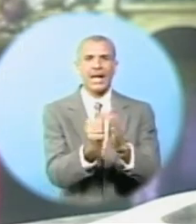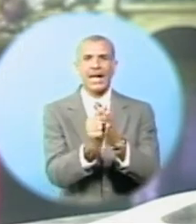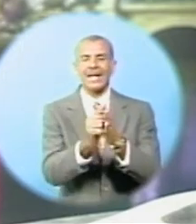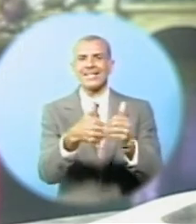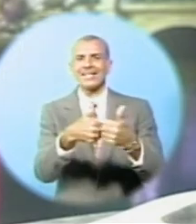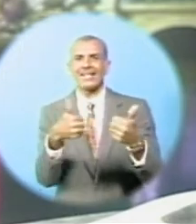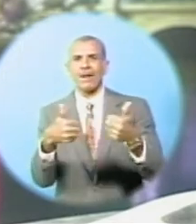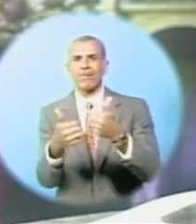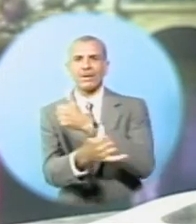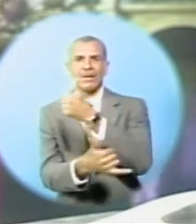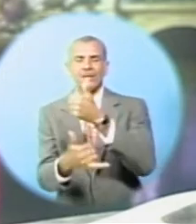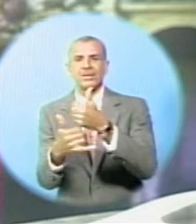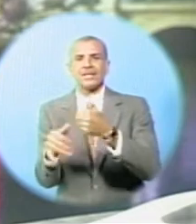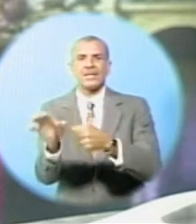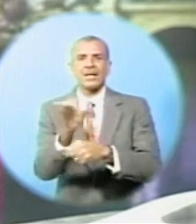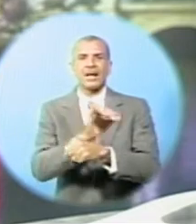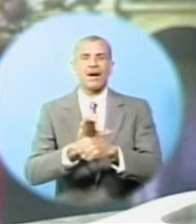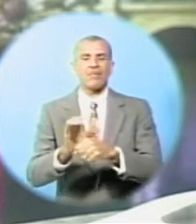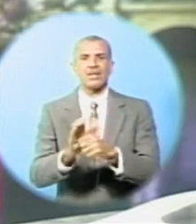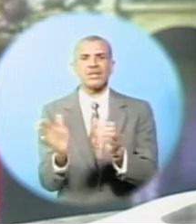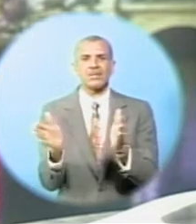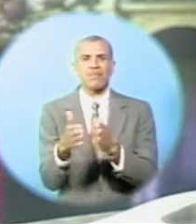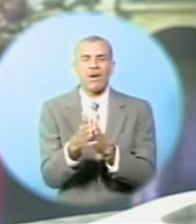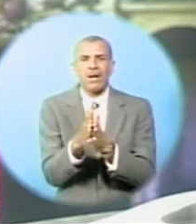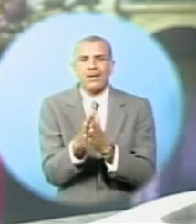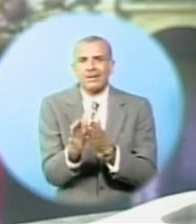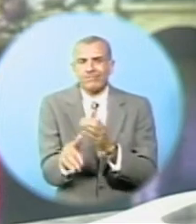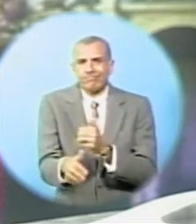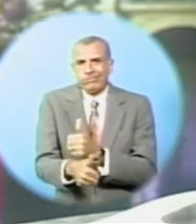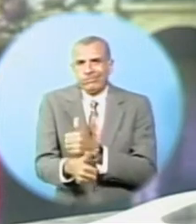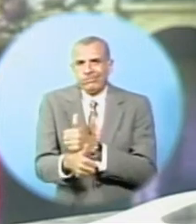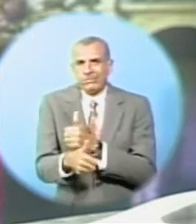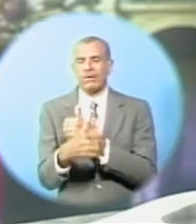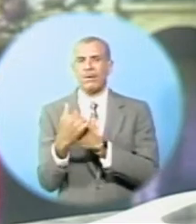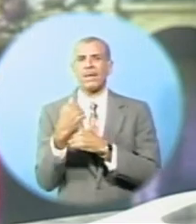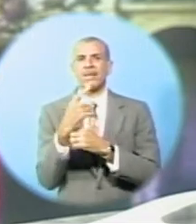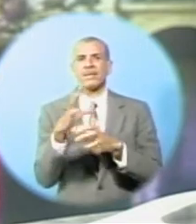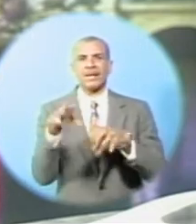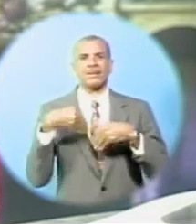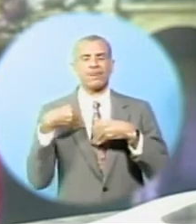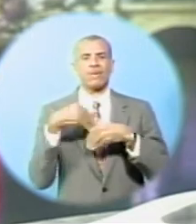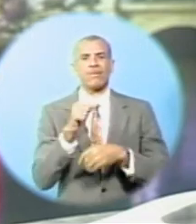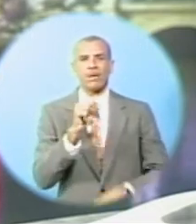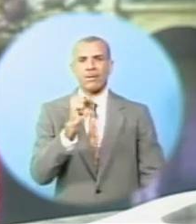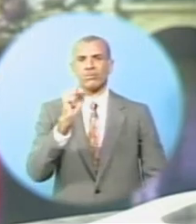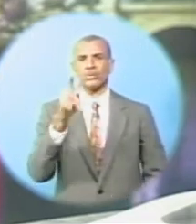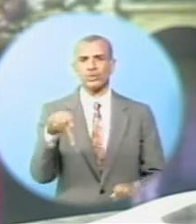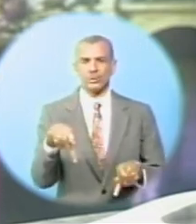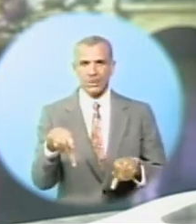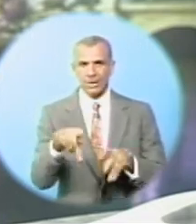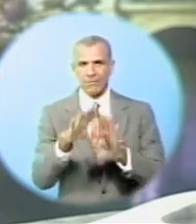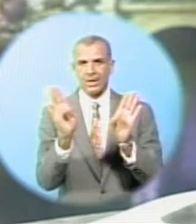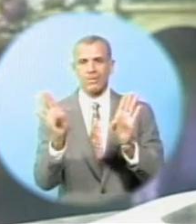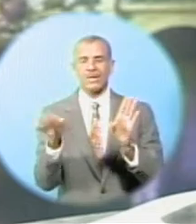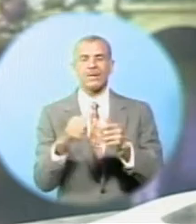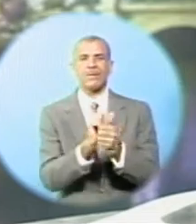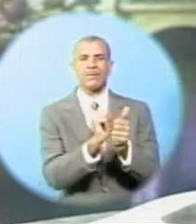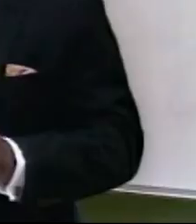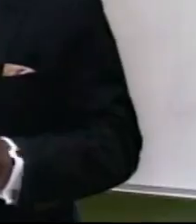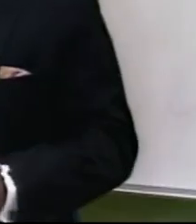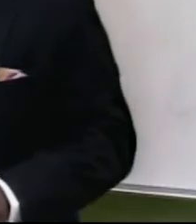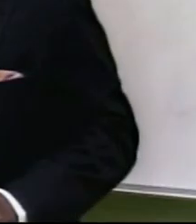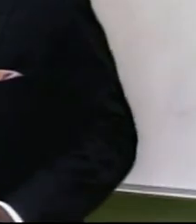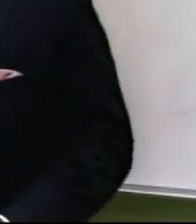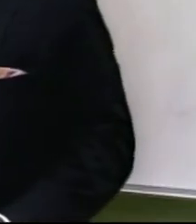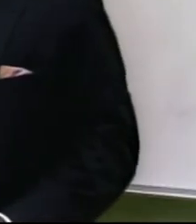entities, countries in the Caribbean are small and vulnerable and must seize whatever advantages are available to be competitive.